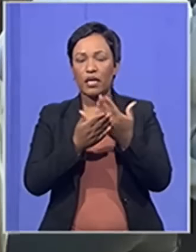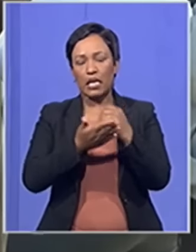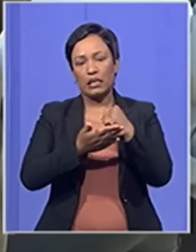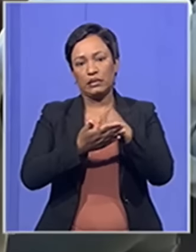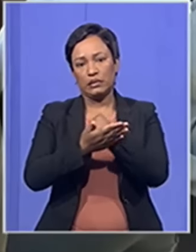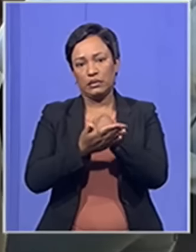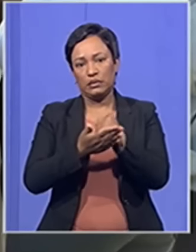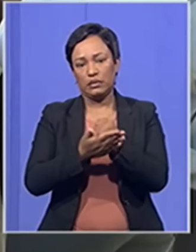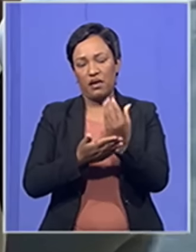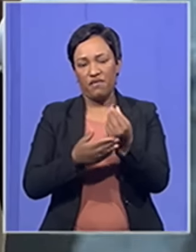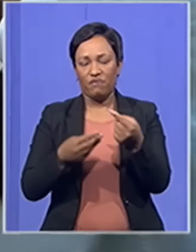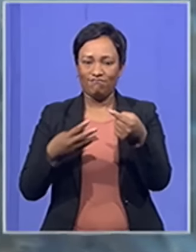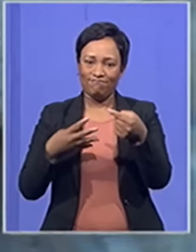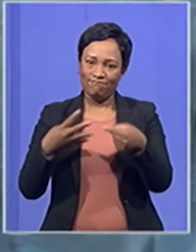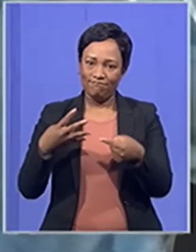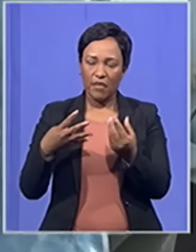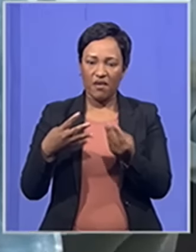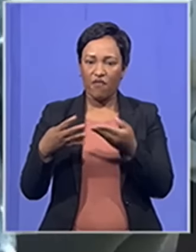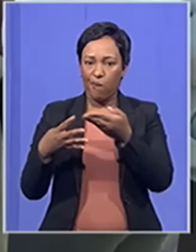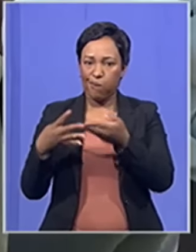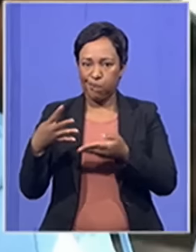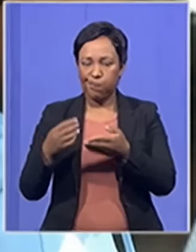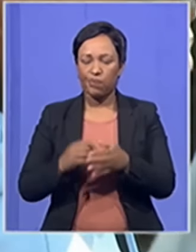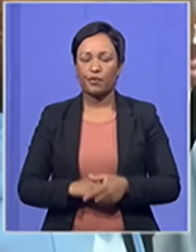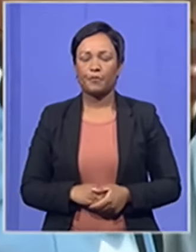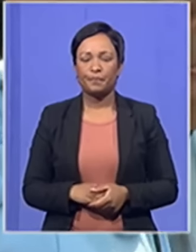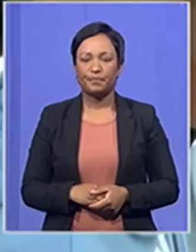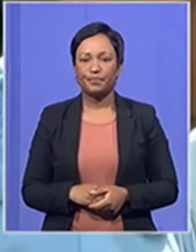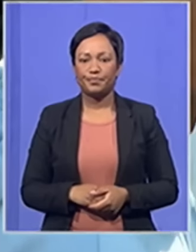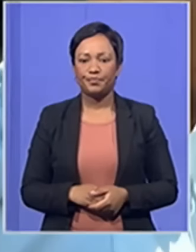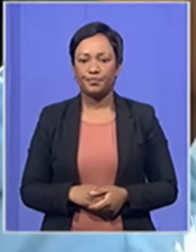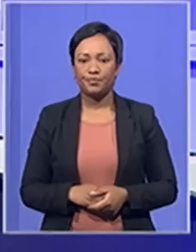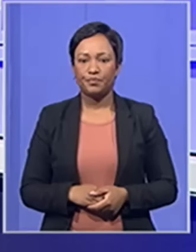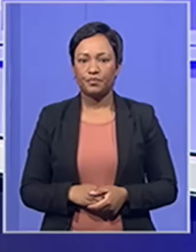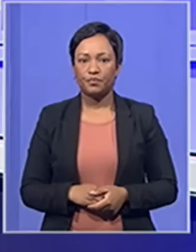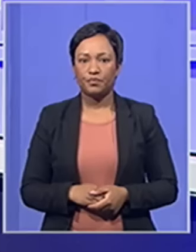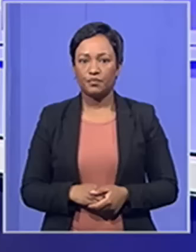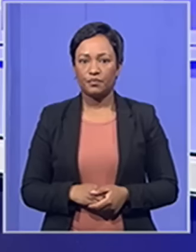ikwadisa. Kamogelo Siekwi, dikgang tsa SABC, Bloemfontein.